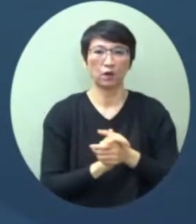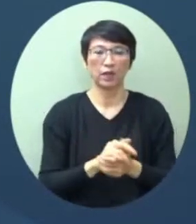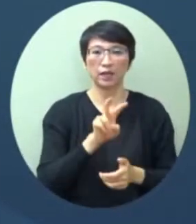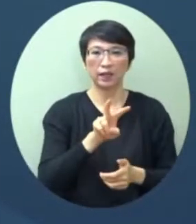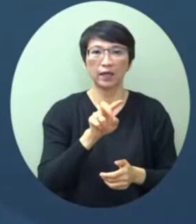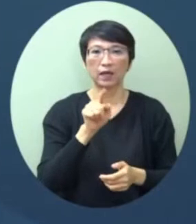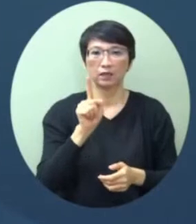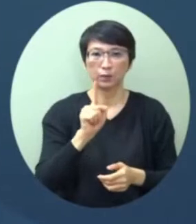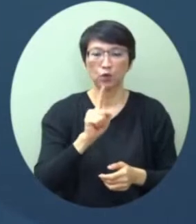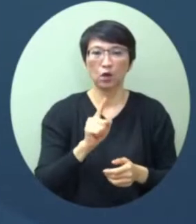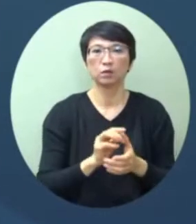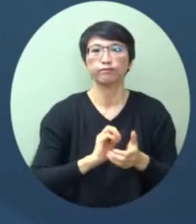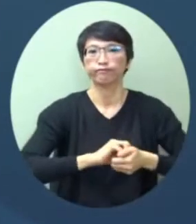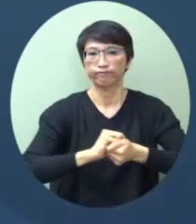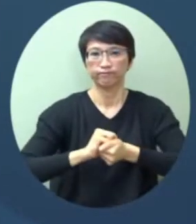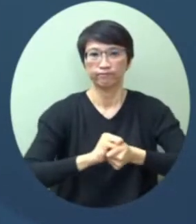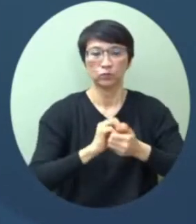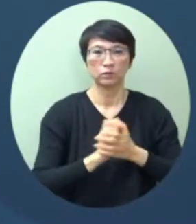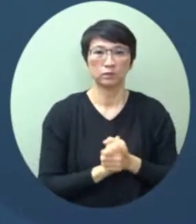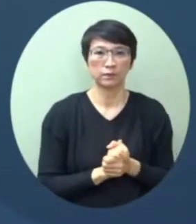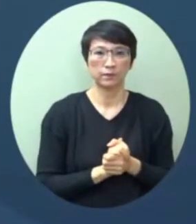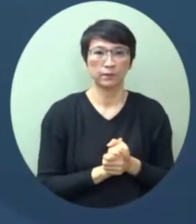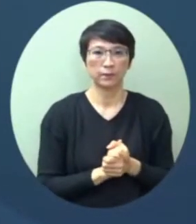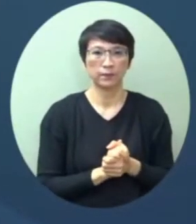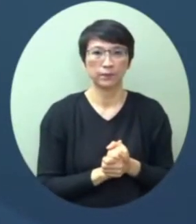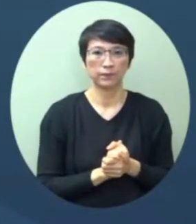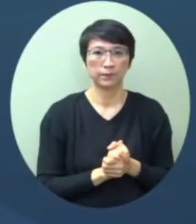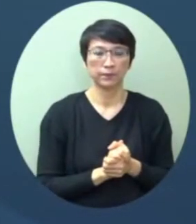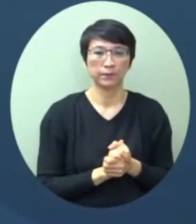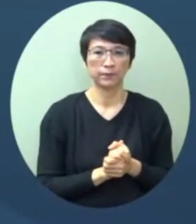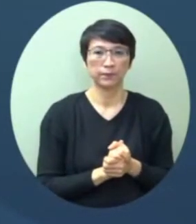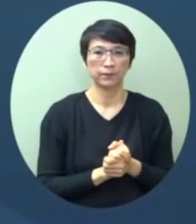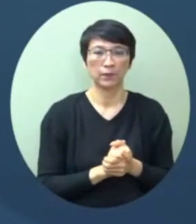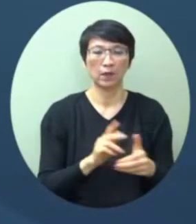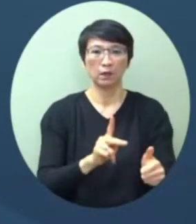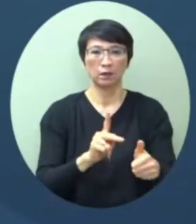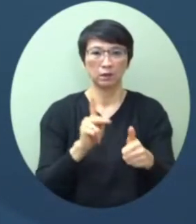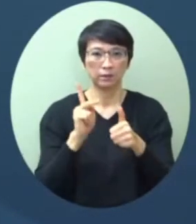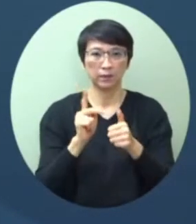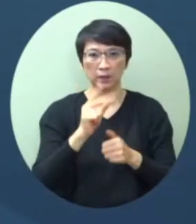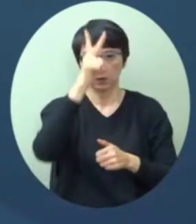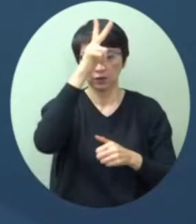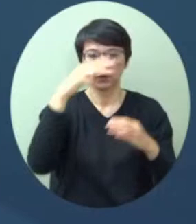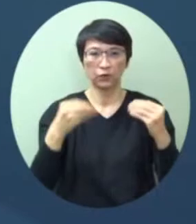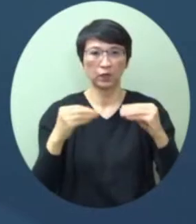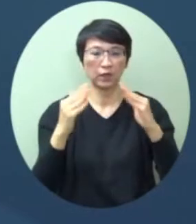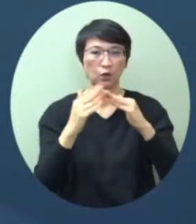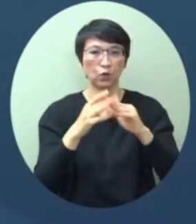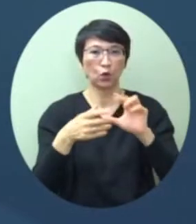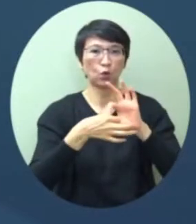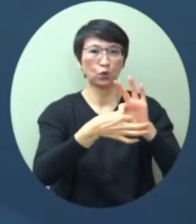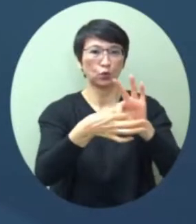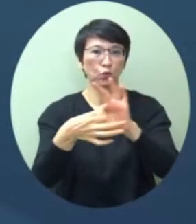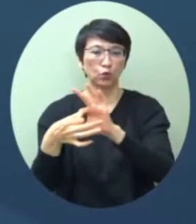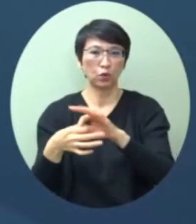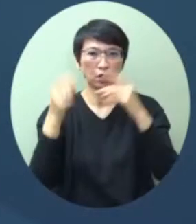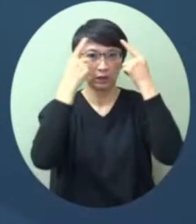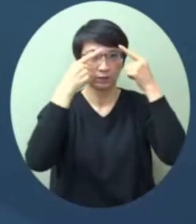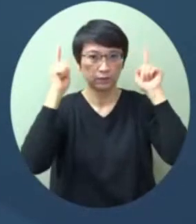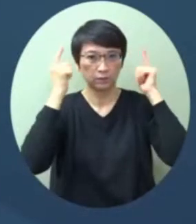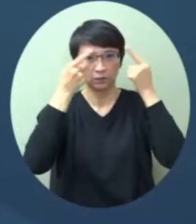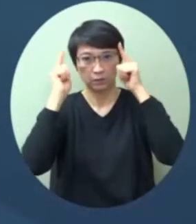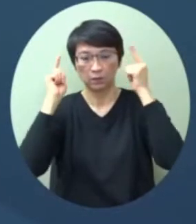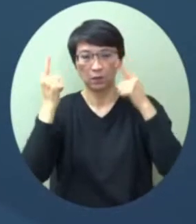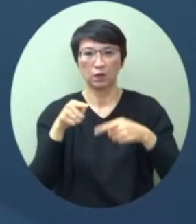I'll personally explore this option with the industry. And through the Education Bureau, we